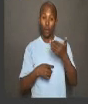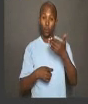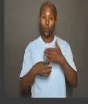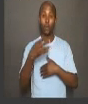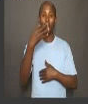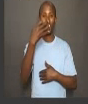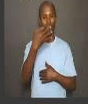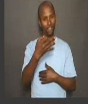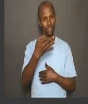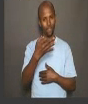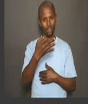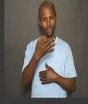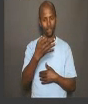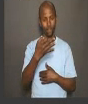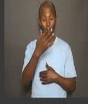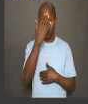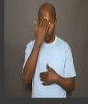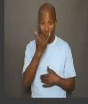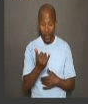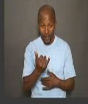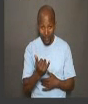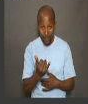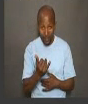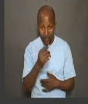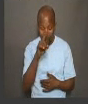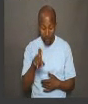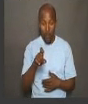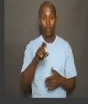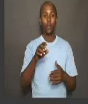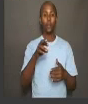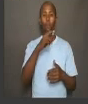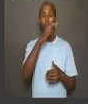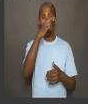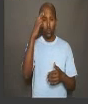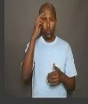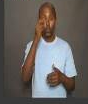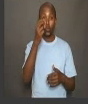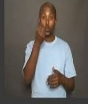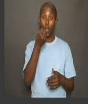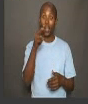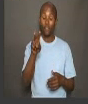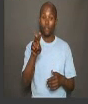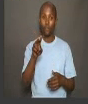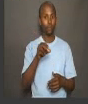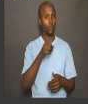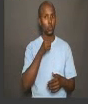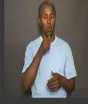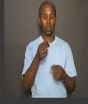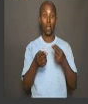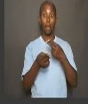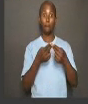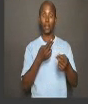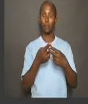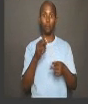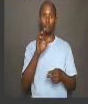F. Why? Because 12 is not a multiple of